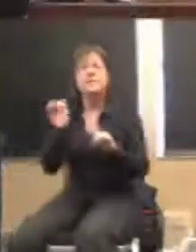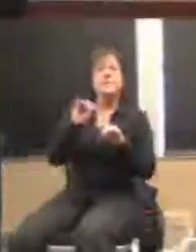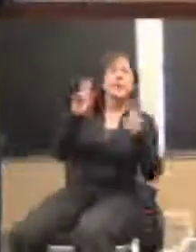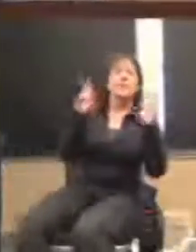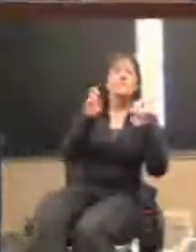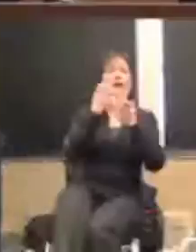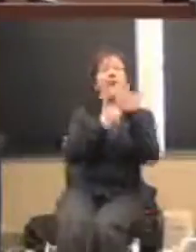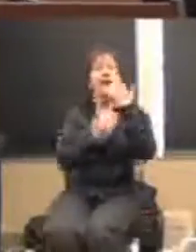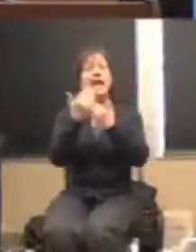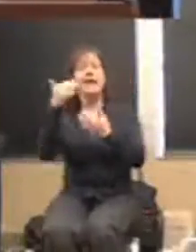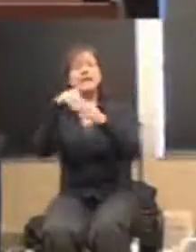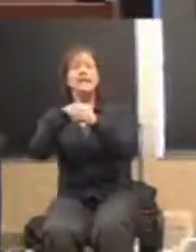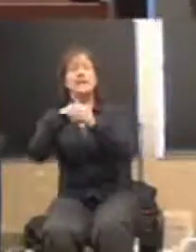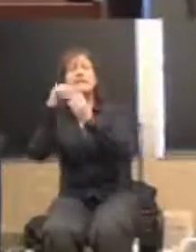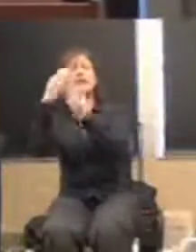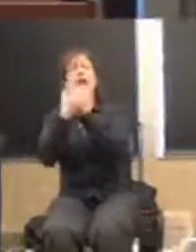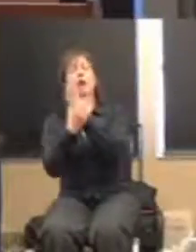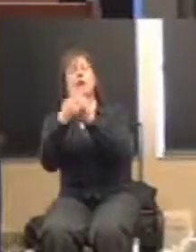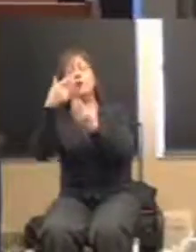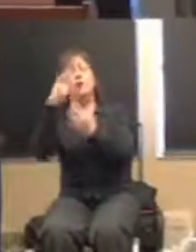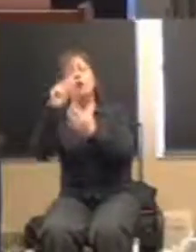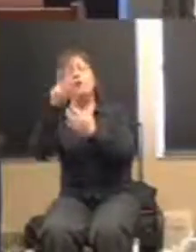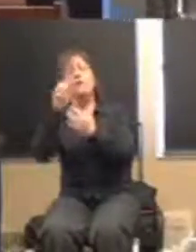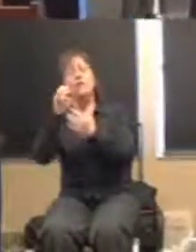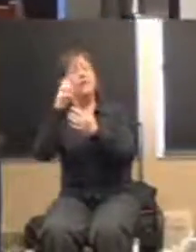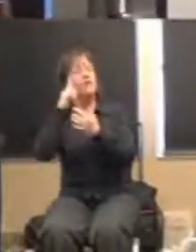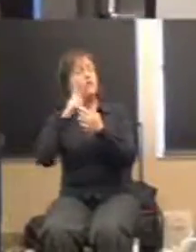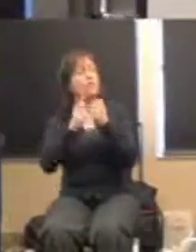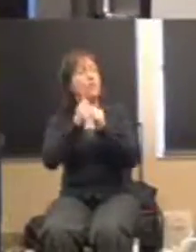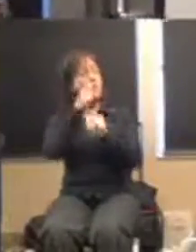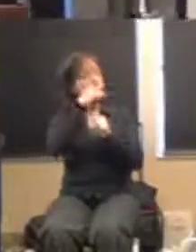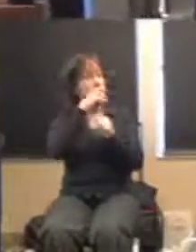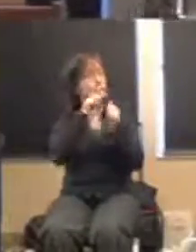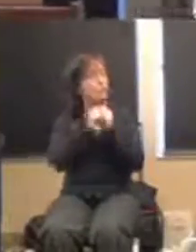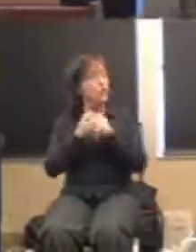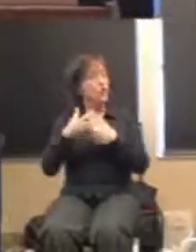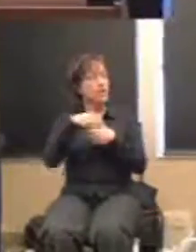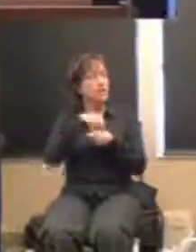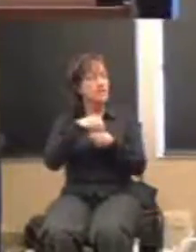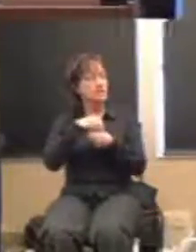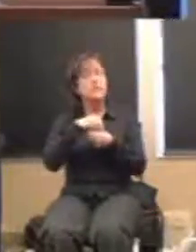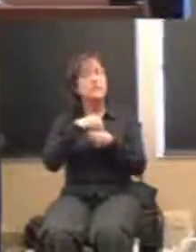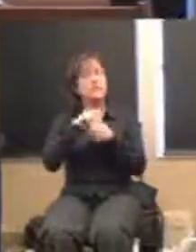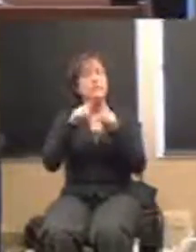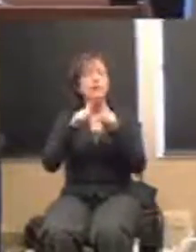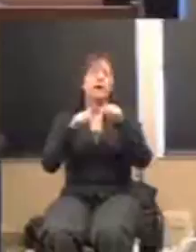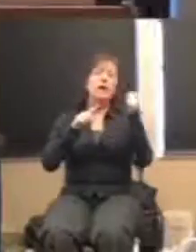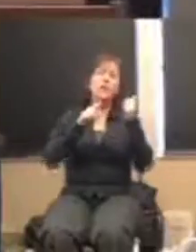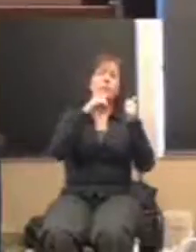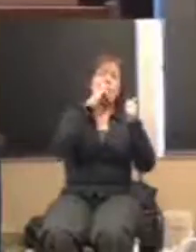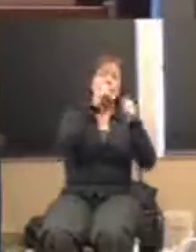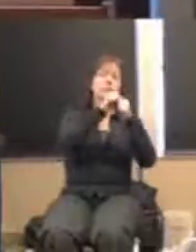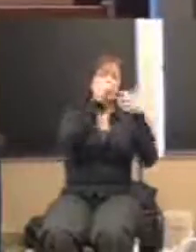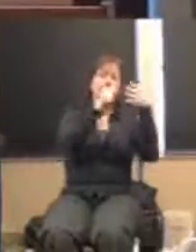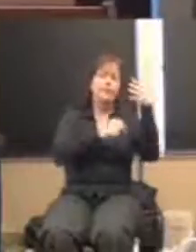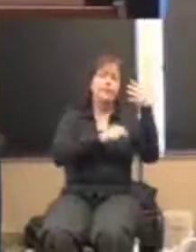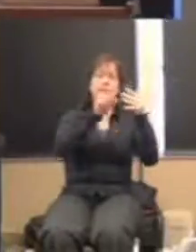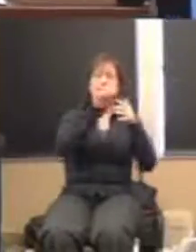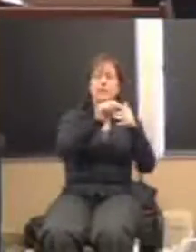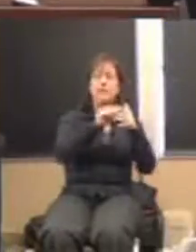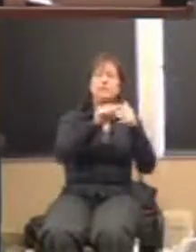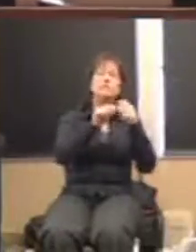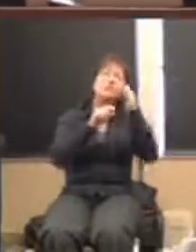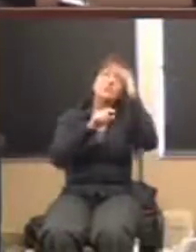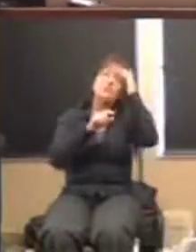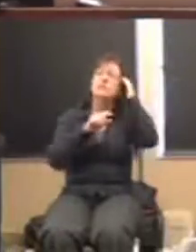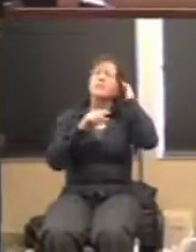kids with autism, but lots of kids with other disorders. And I know that there are so many disorders that we could talk about in this room that we